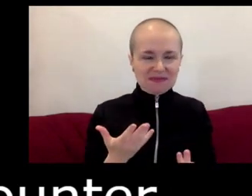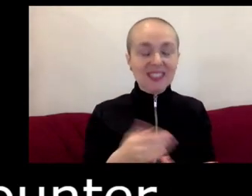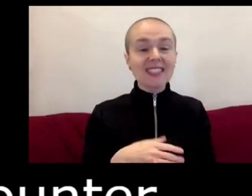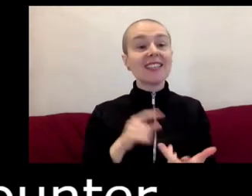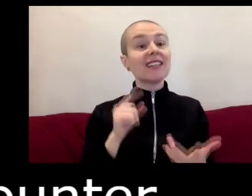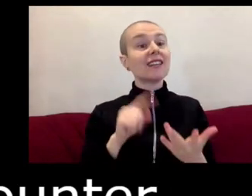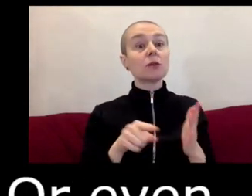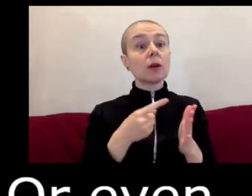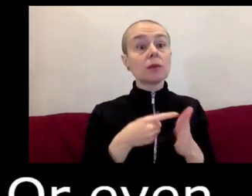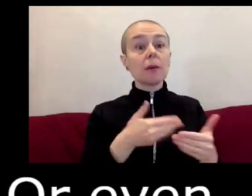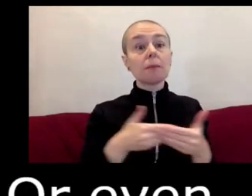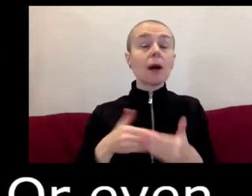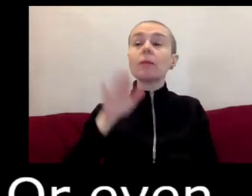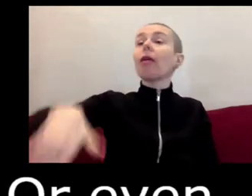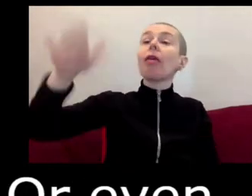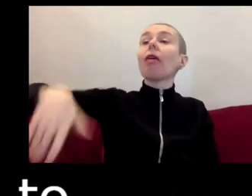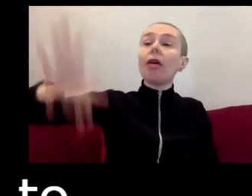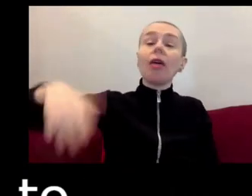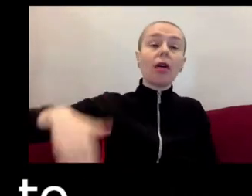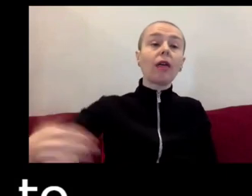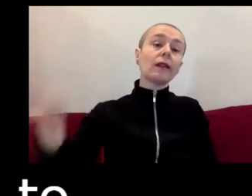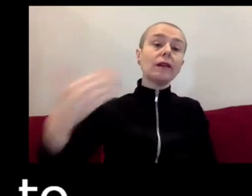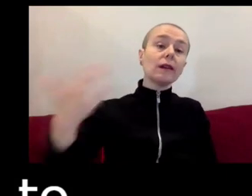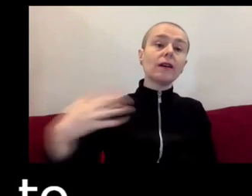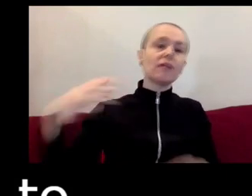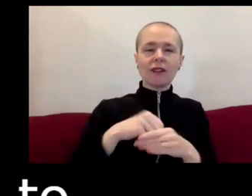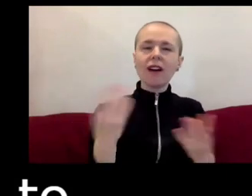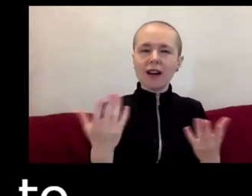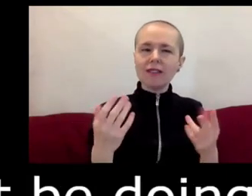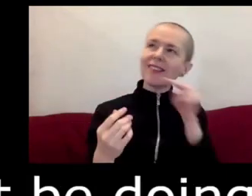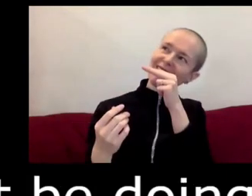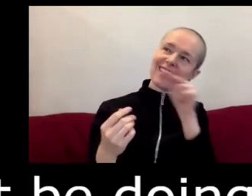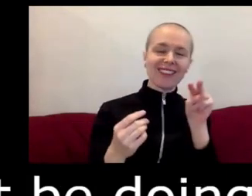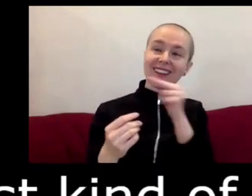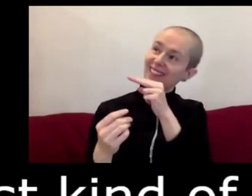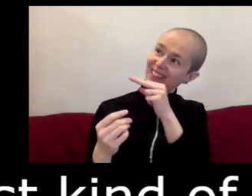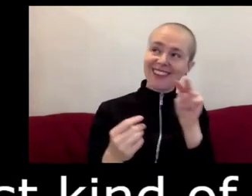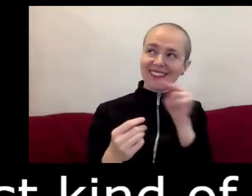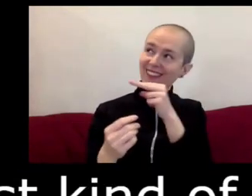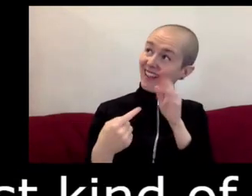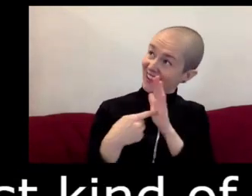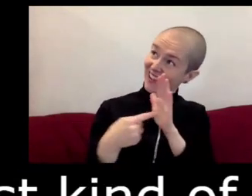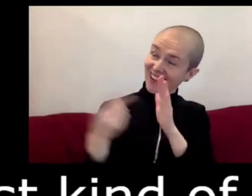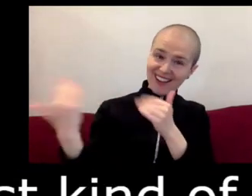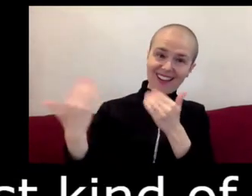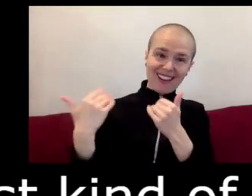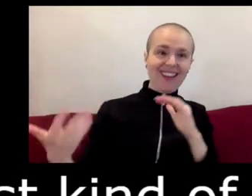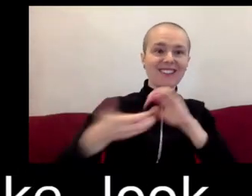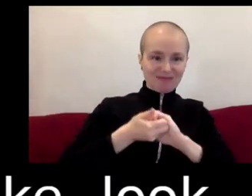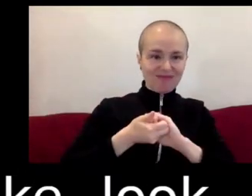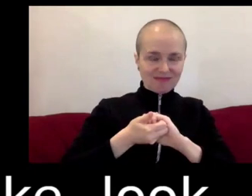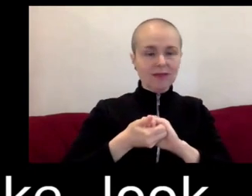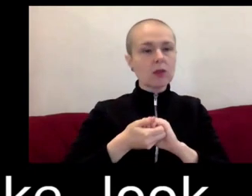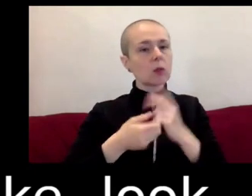can invite others to engage. Like they might be doing something and they just kind of look at the adults. It's like, look what I just did. So like those